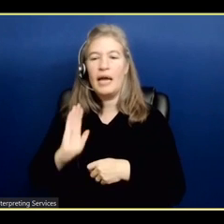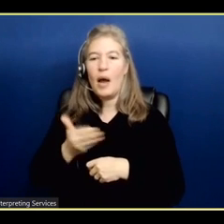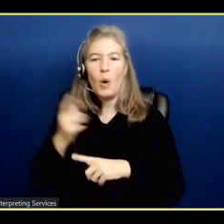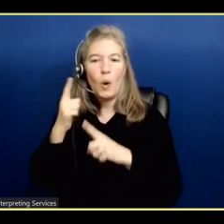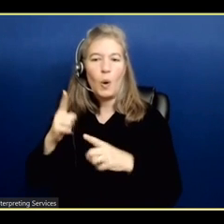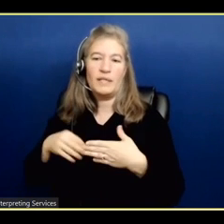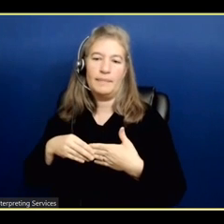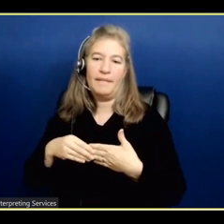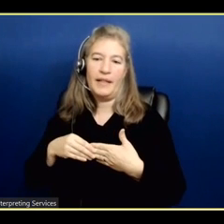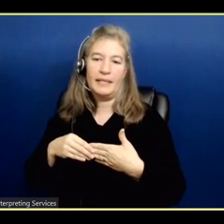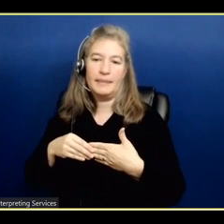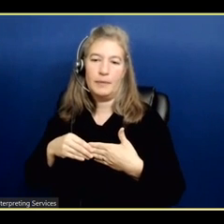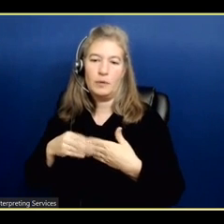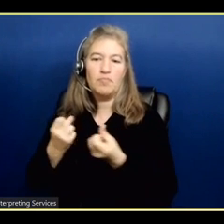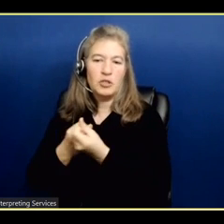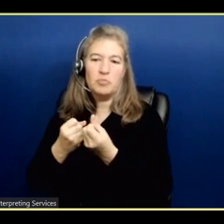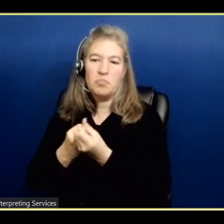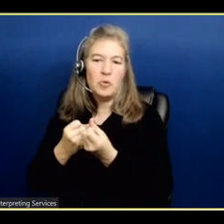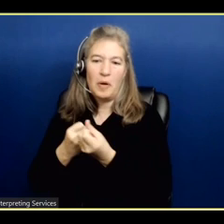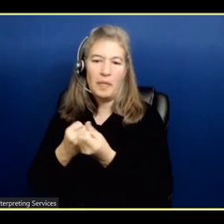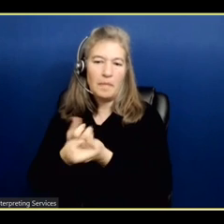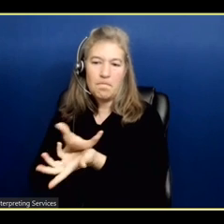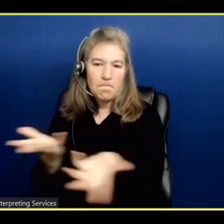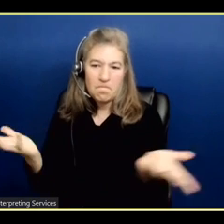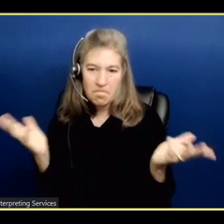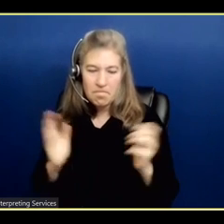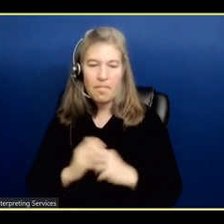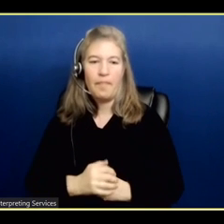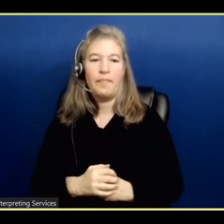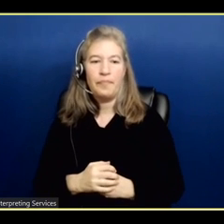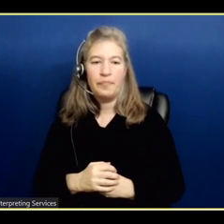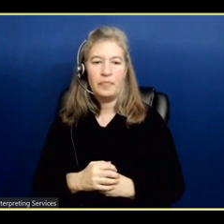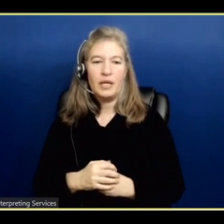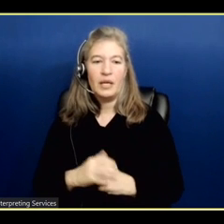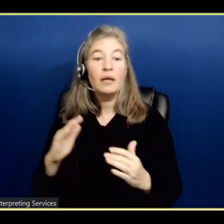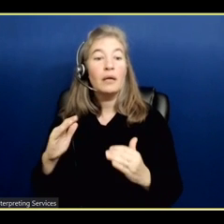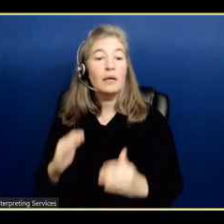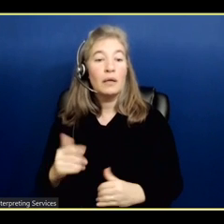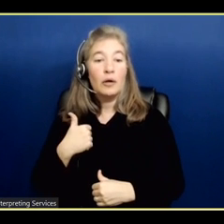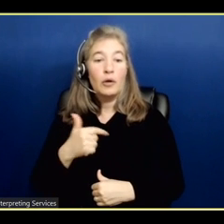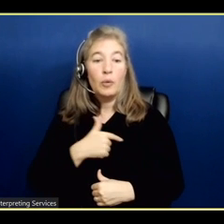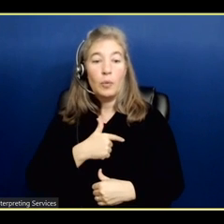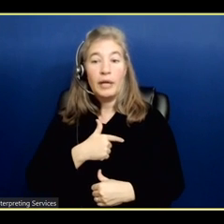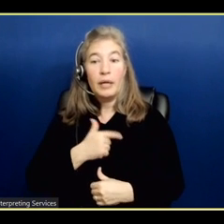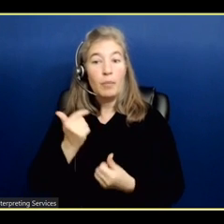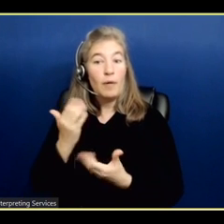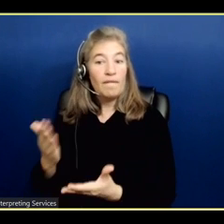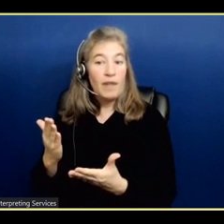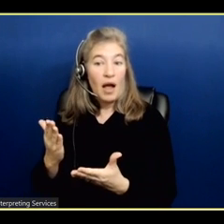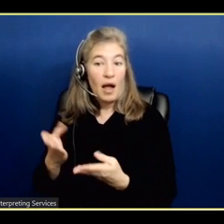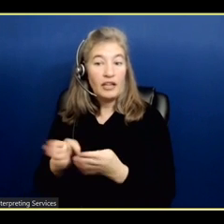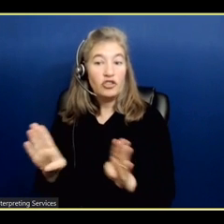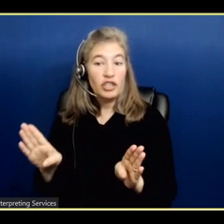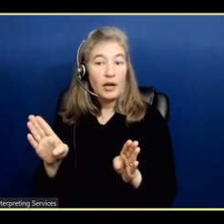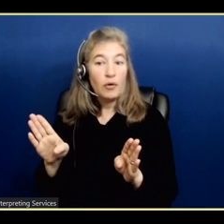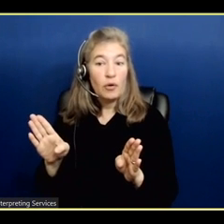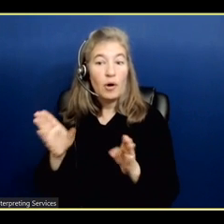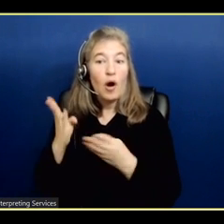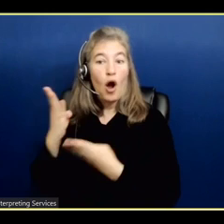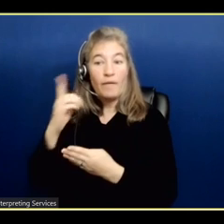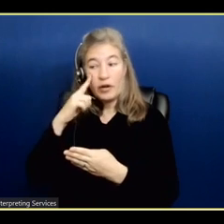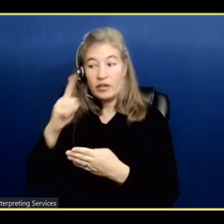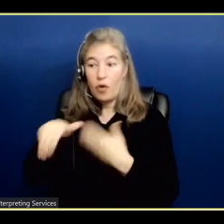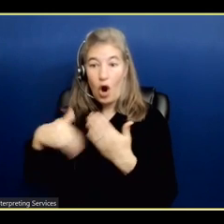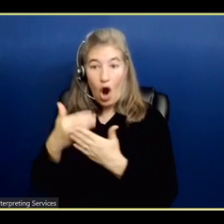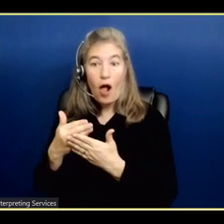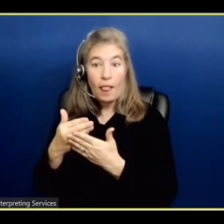need. For obviously, we primarily provide general operating support. Almost all of our grants are general operating support.